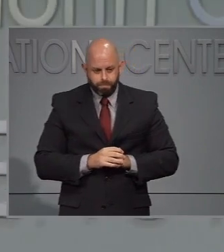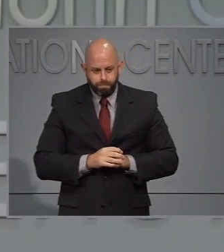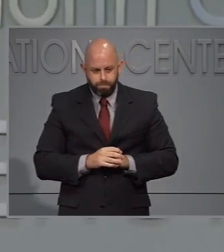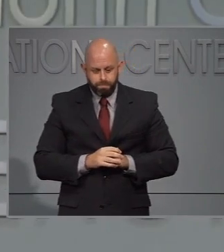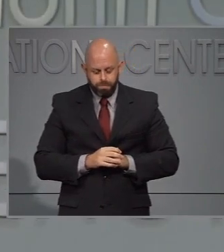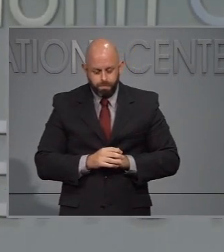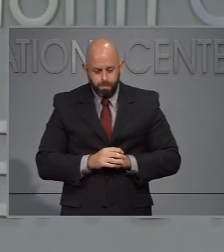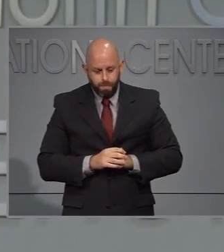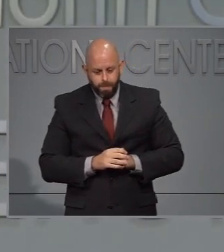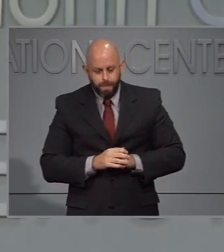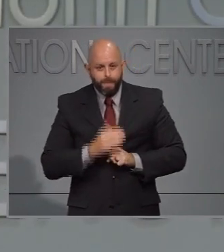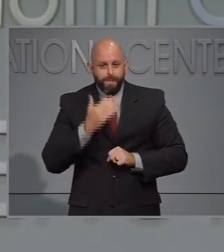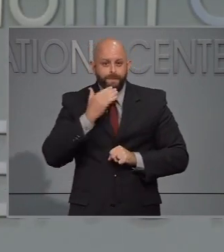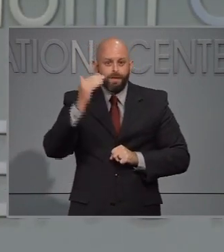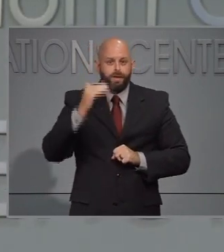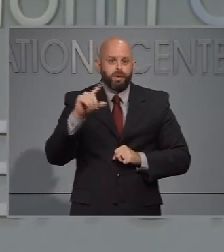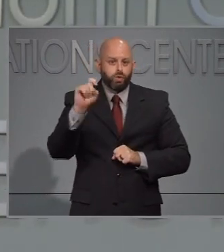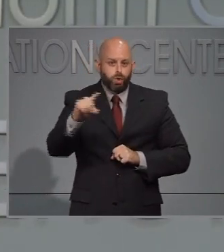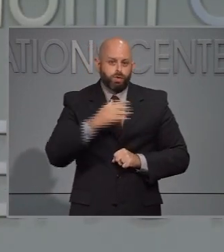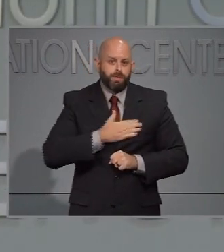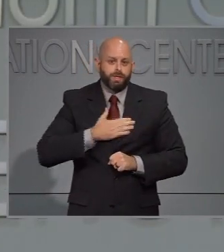Thank you. Next question, please.